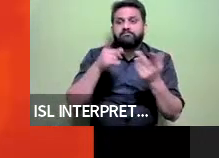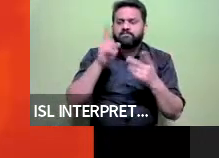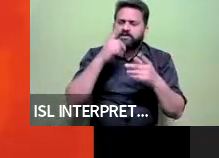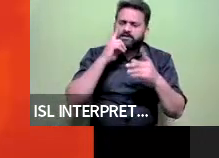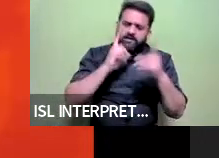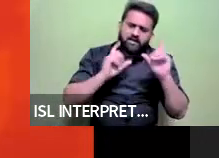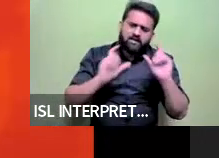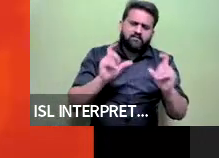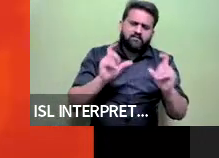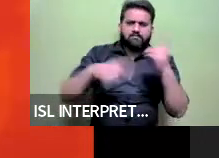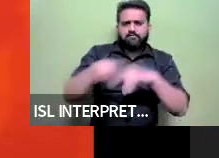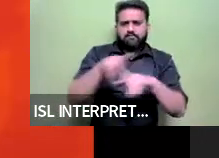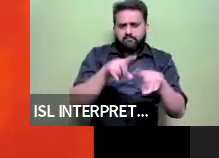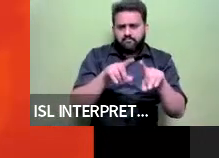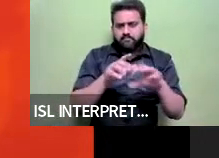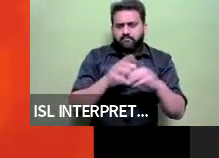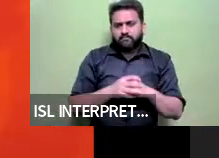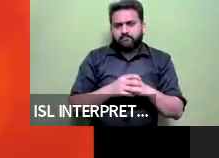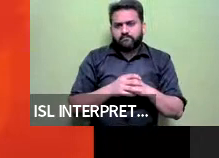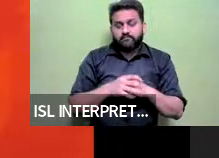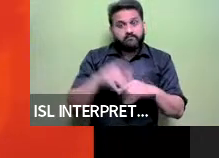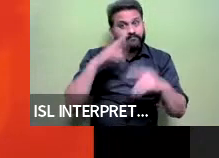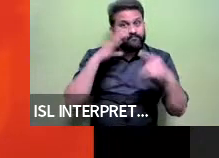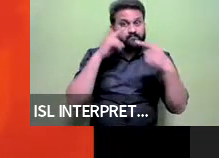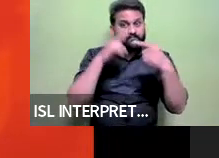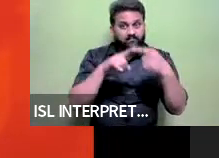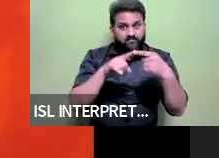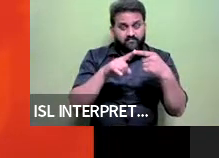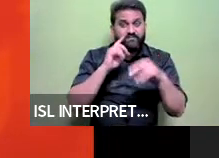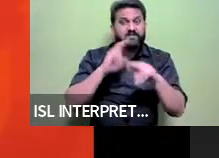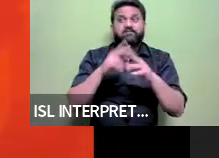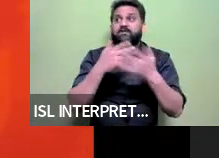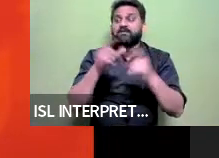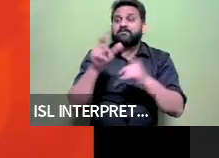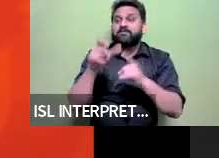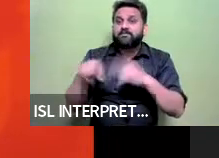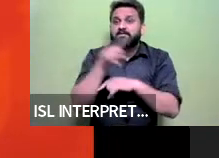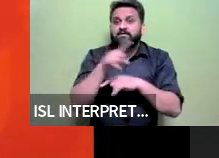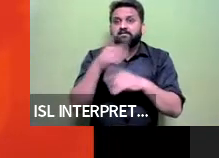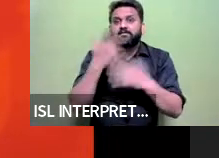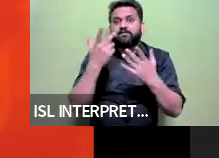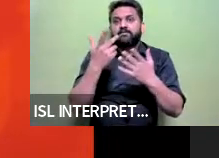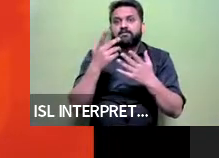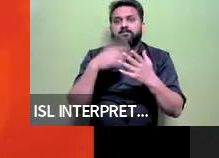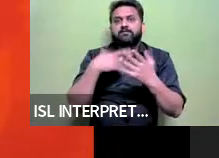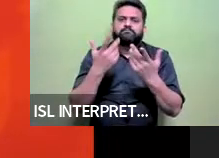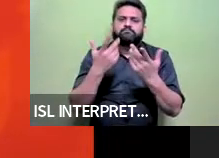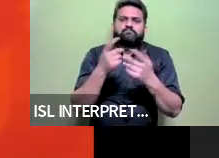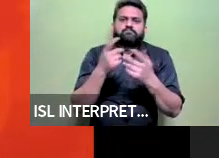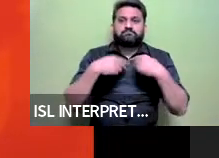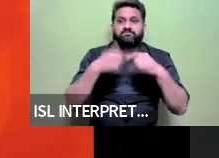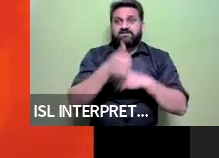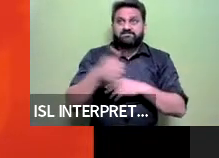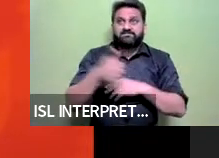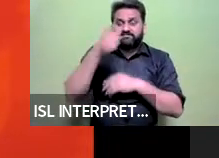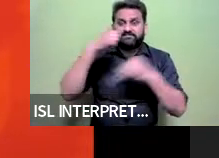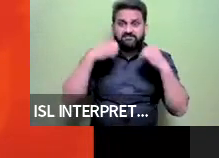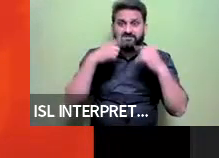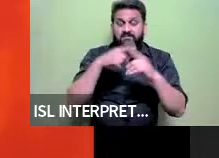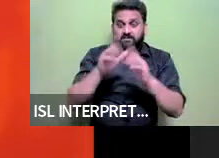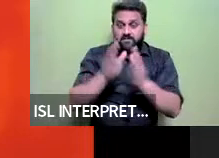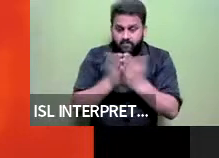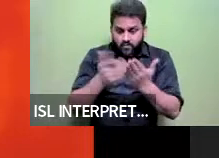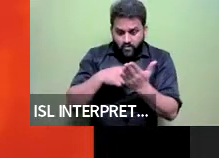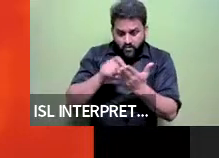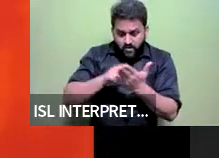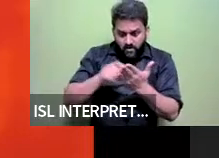careful about it. And one thing, if somebody is sitting on your judge, he is also the author of the book